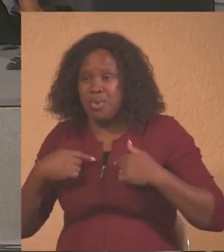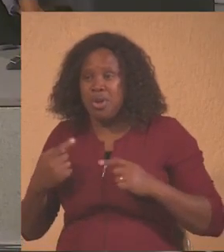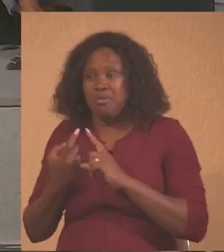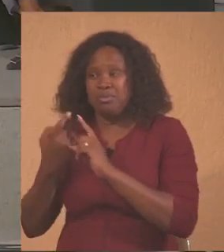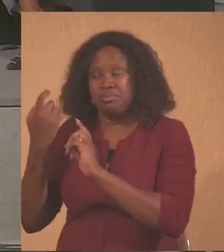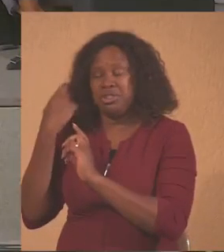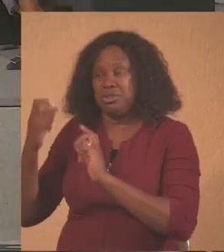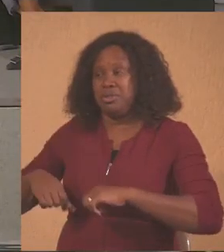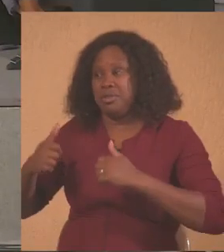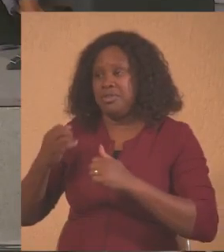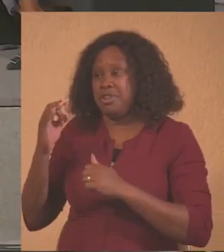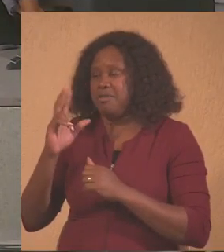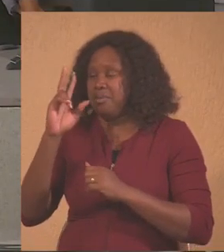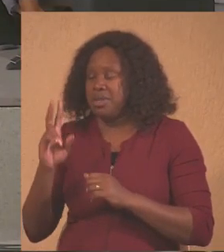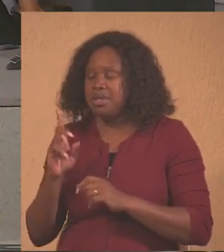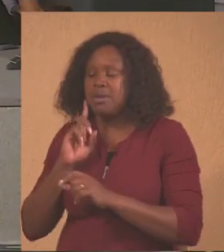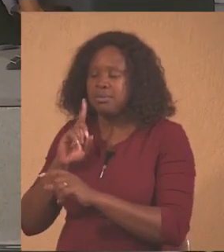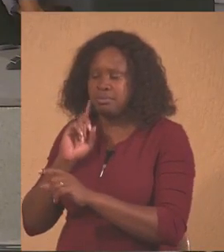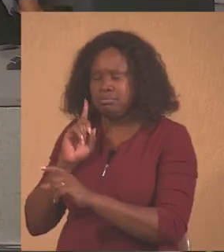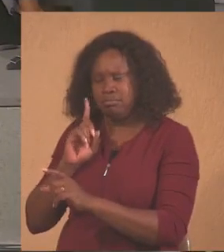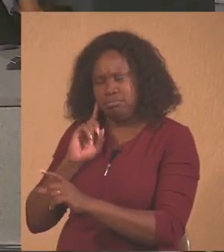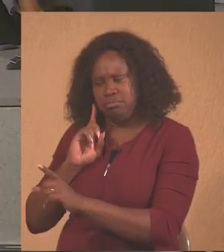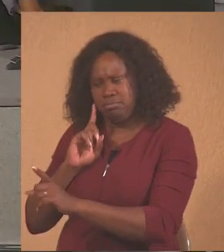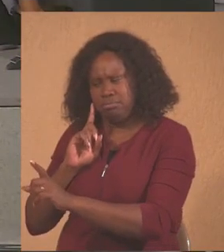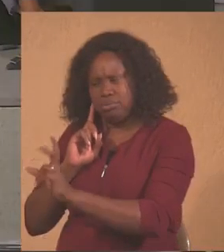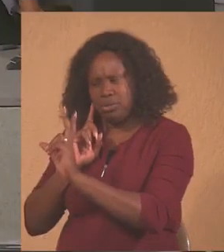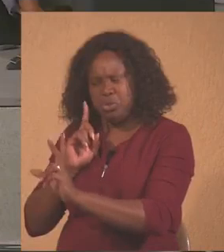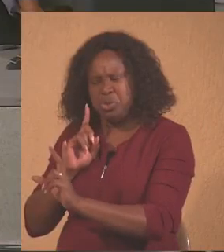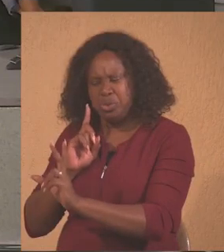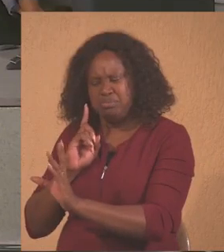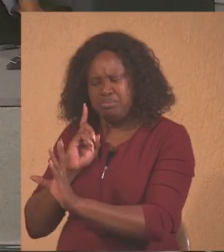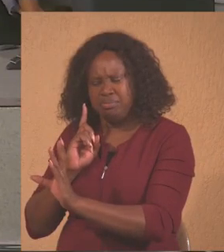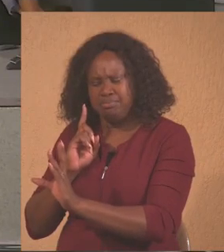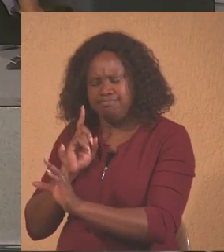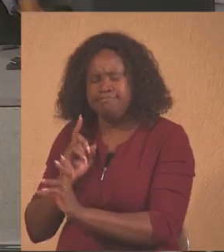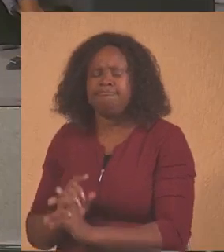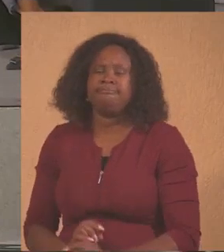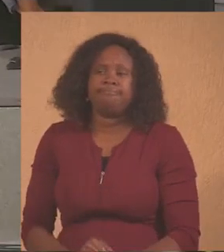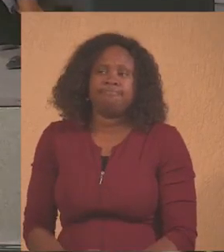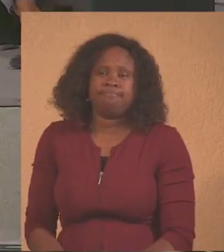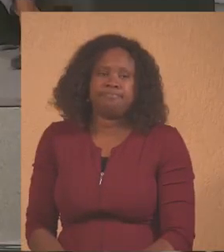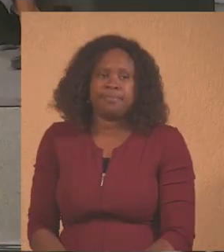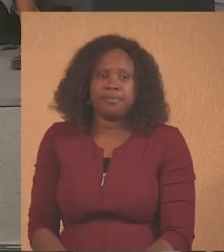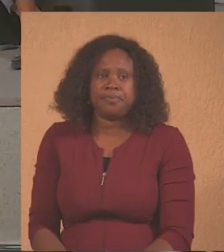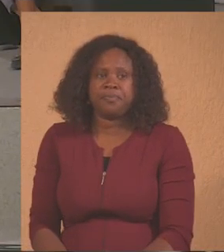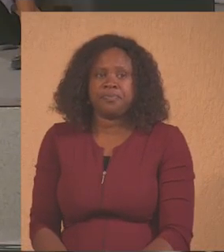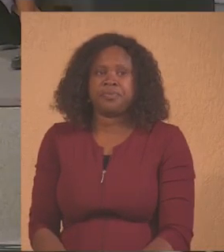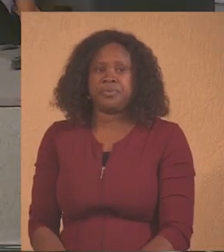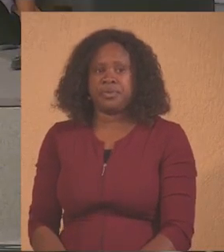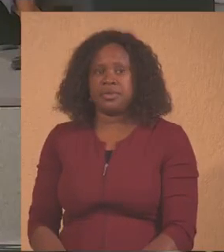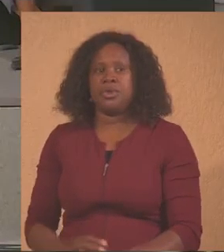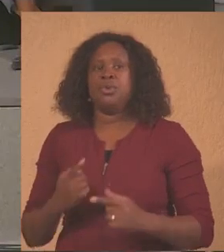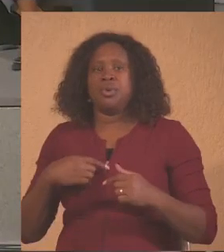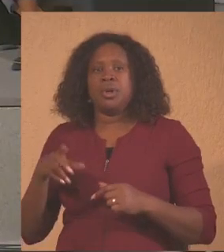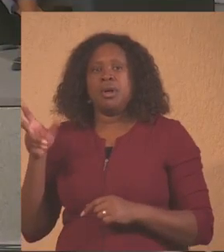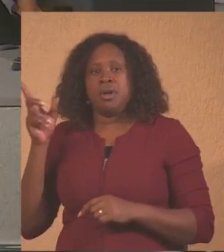that person is monitored, strictly monitored. Now, Mr. Thomas, some are of the view, or we have heard